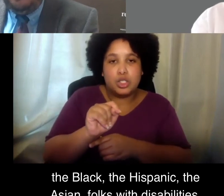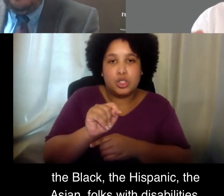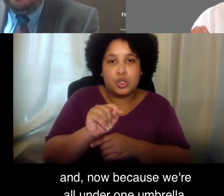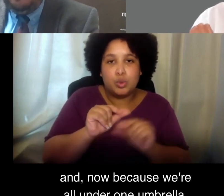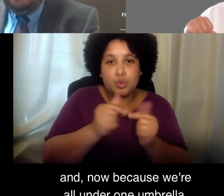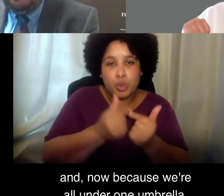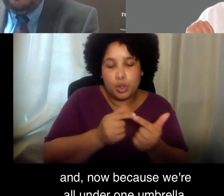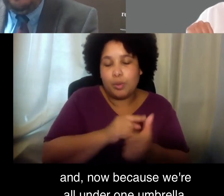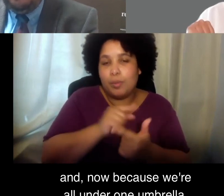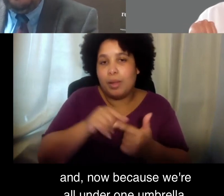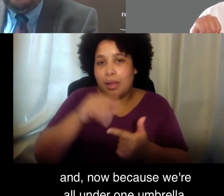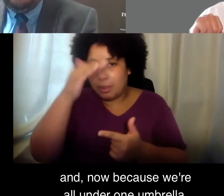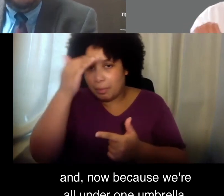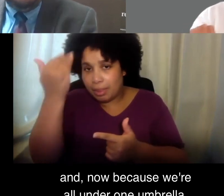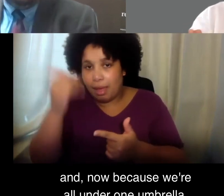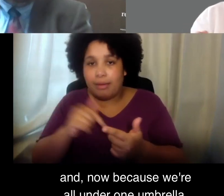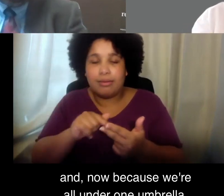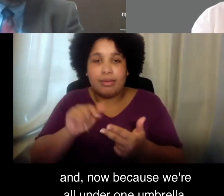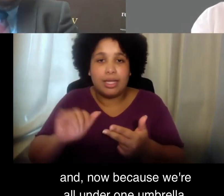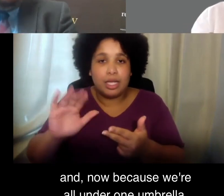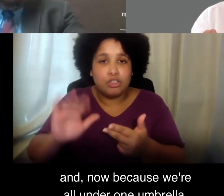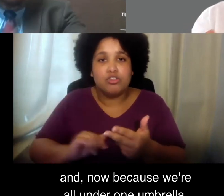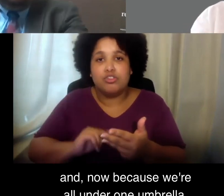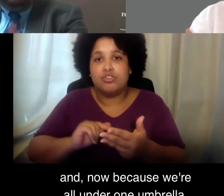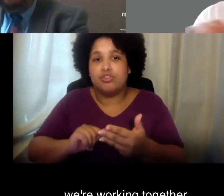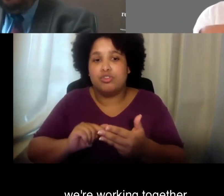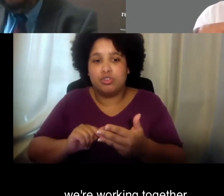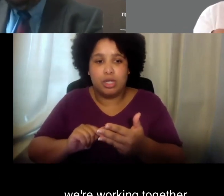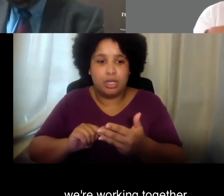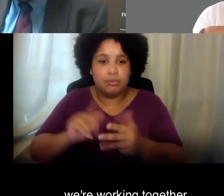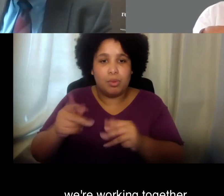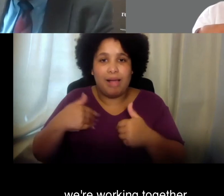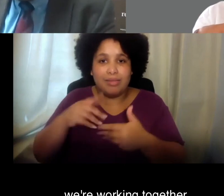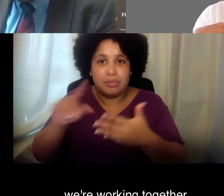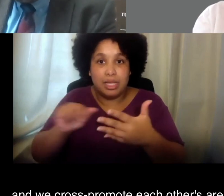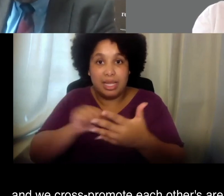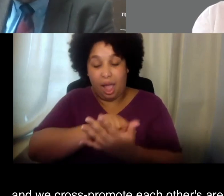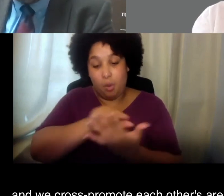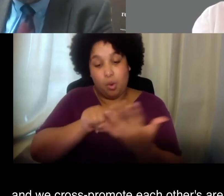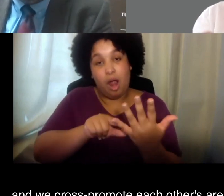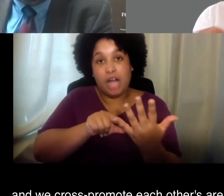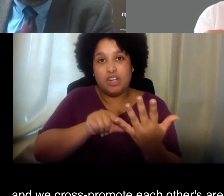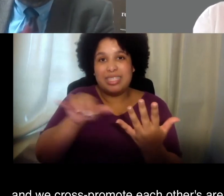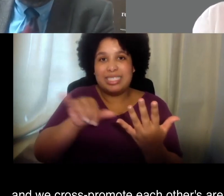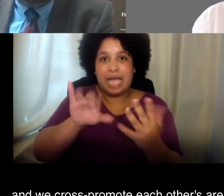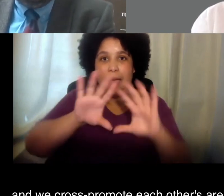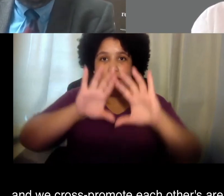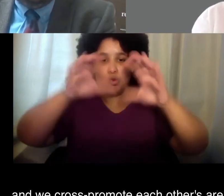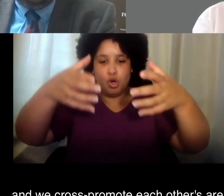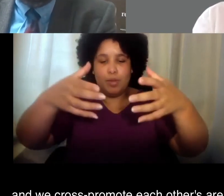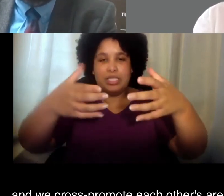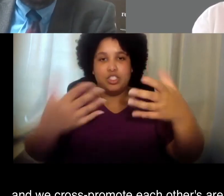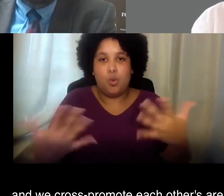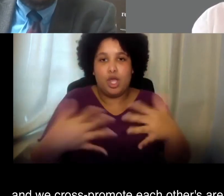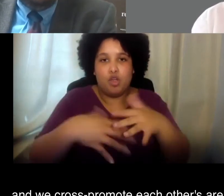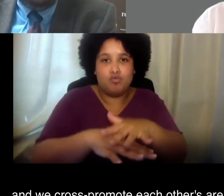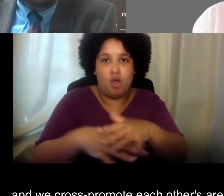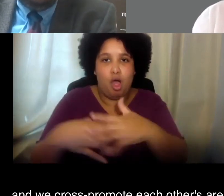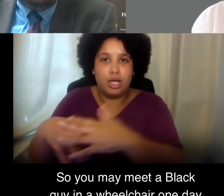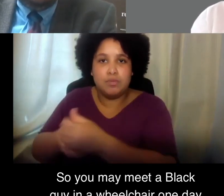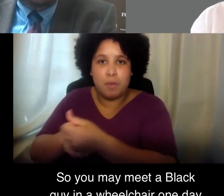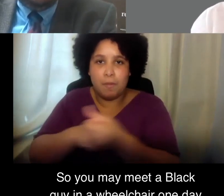disabilities. And now, because we're all under one umbrella, we're working together, and we cross-promote each other's